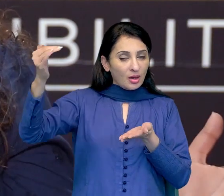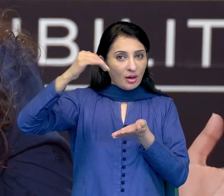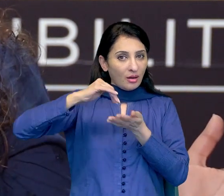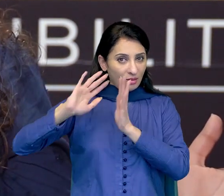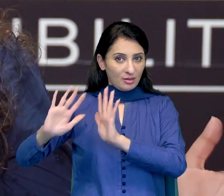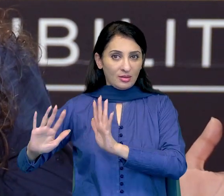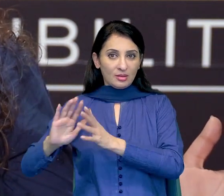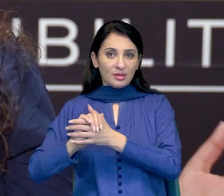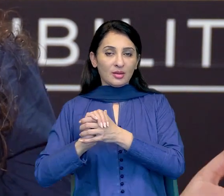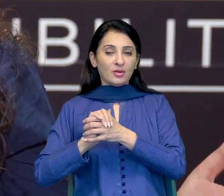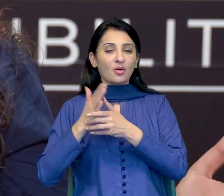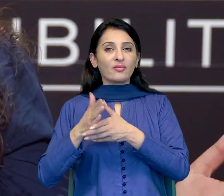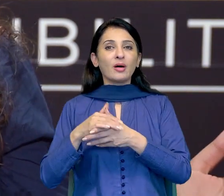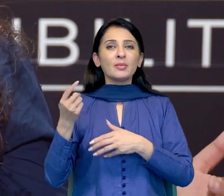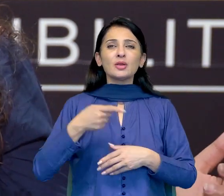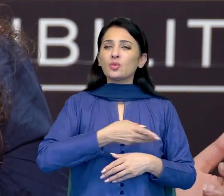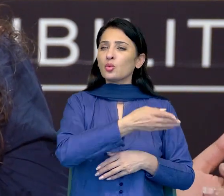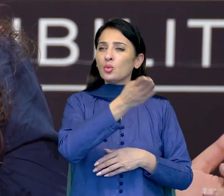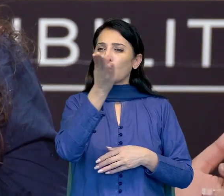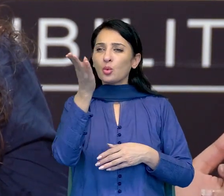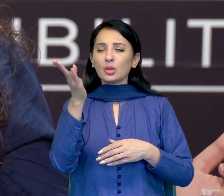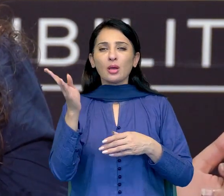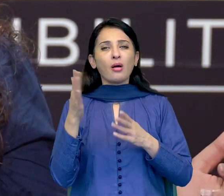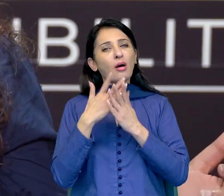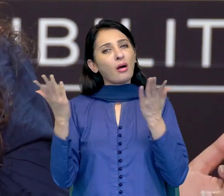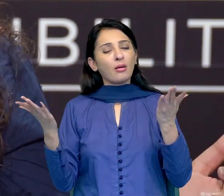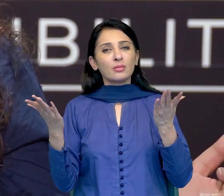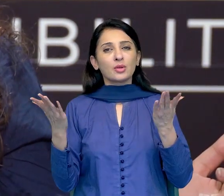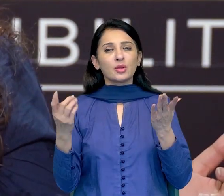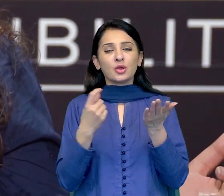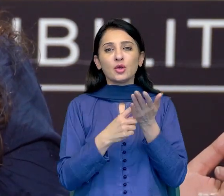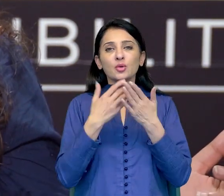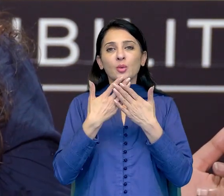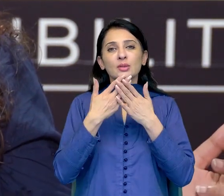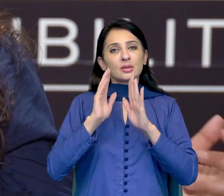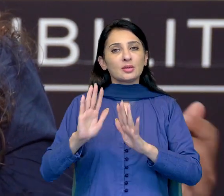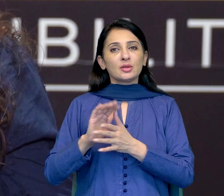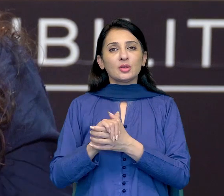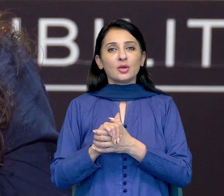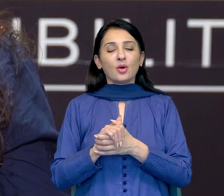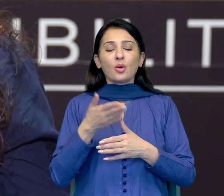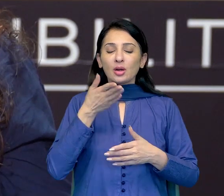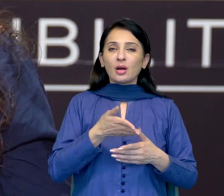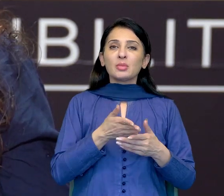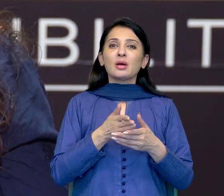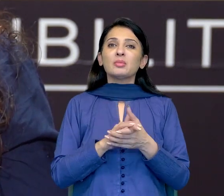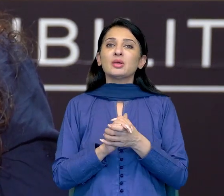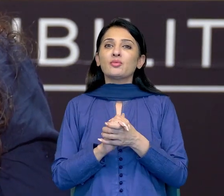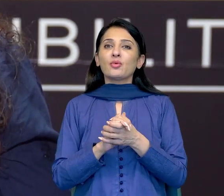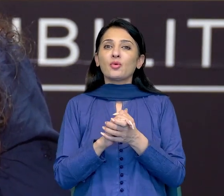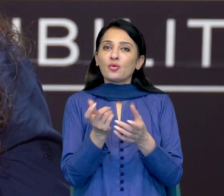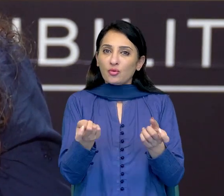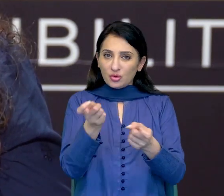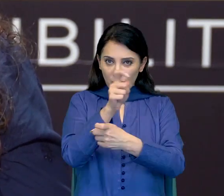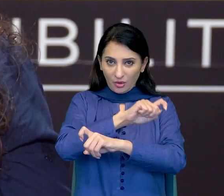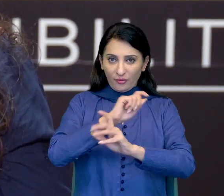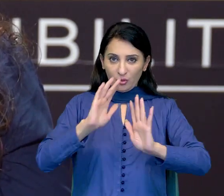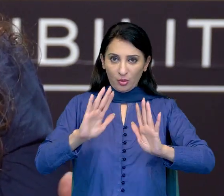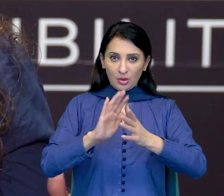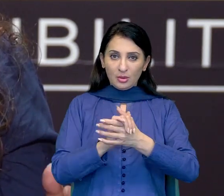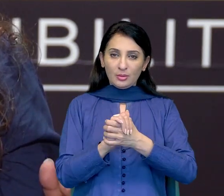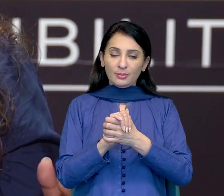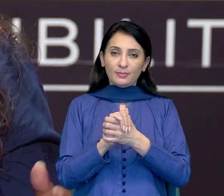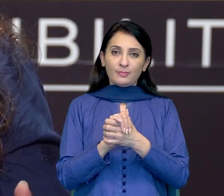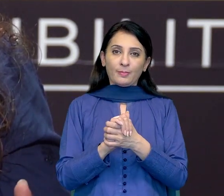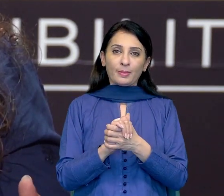certain class of students coming there, and I was teaching there. And there it was public